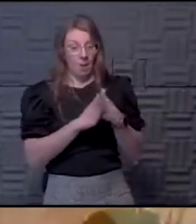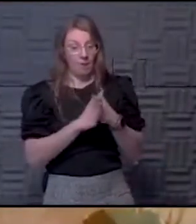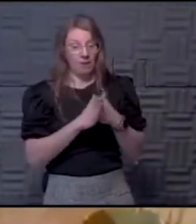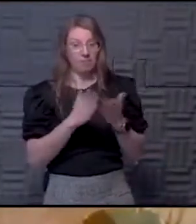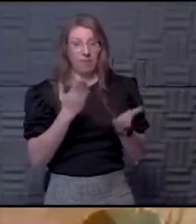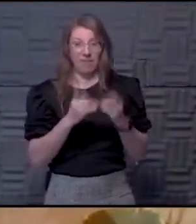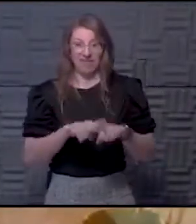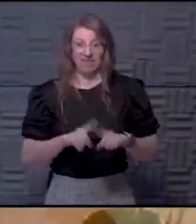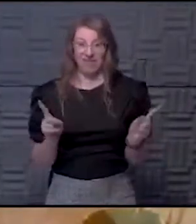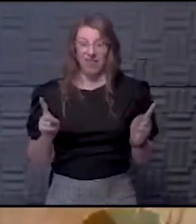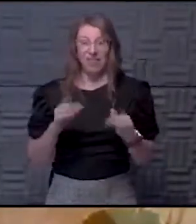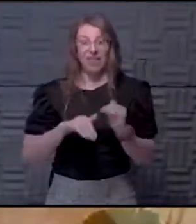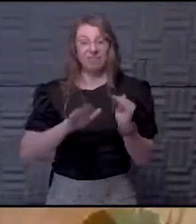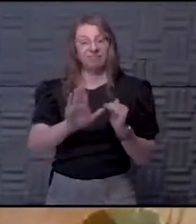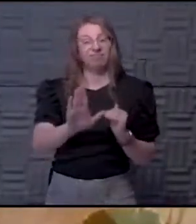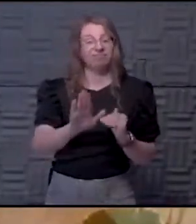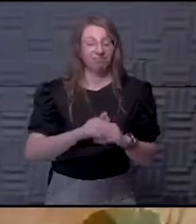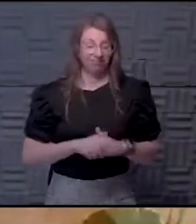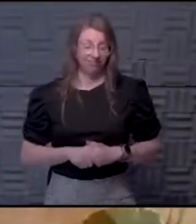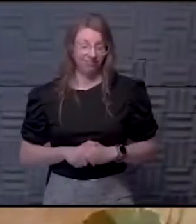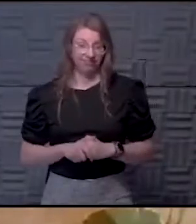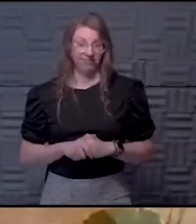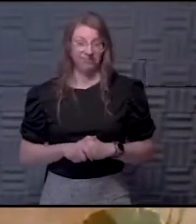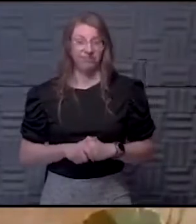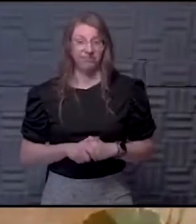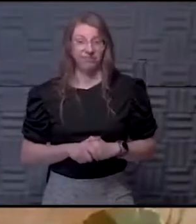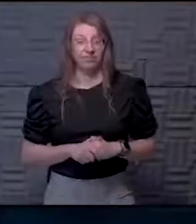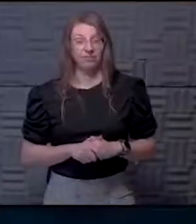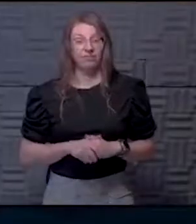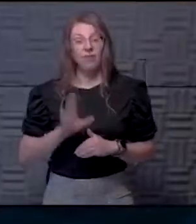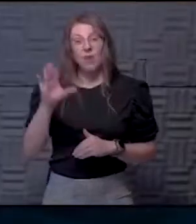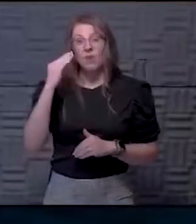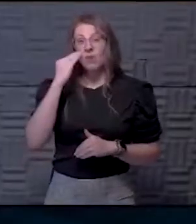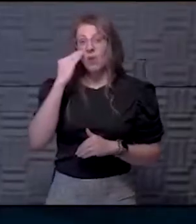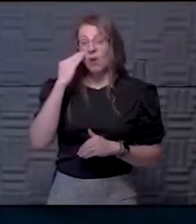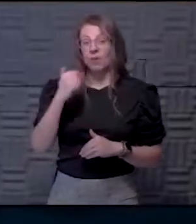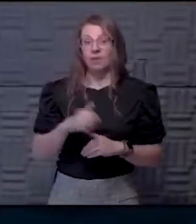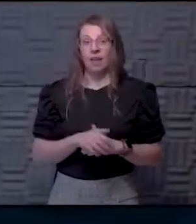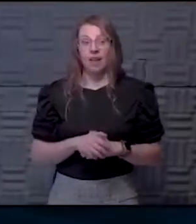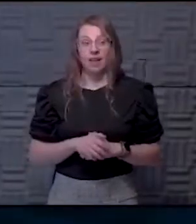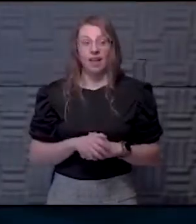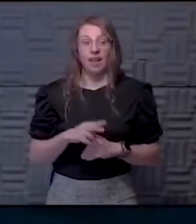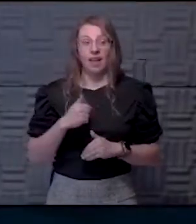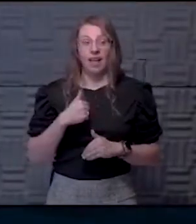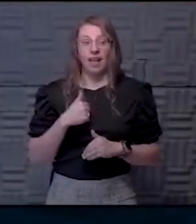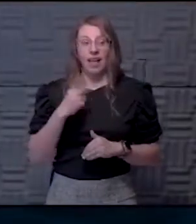be different than what they are. I have seen this,